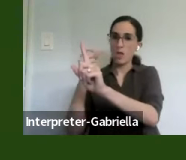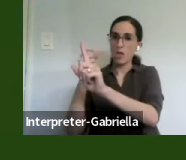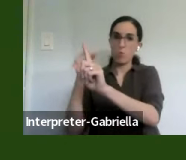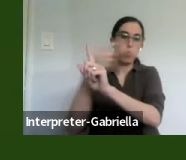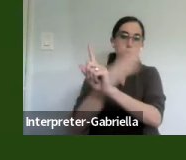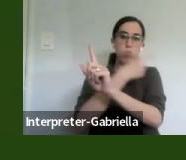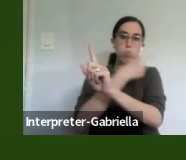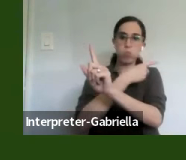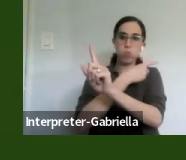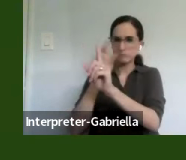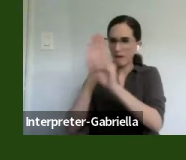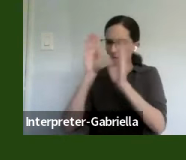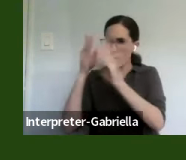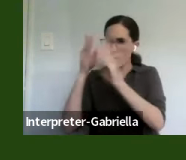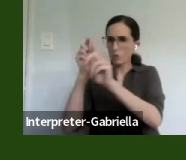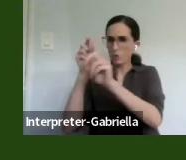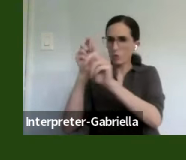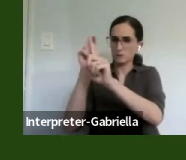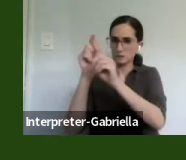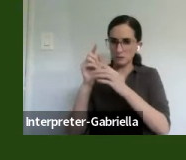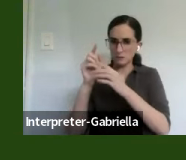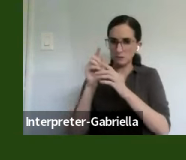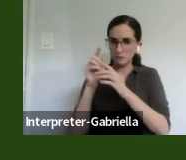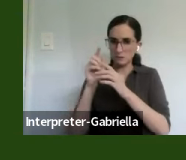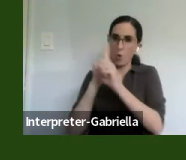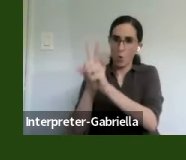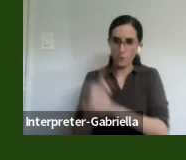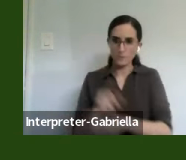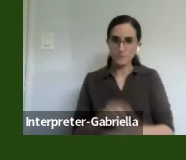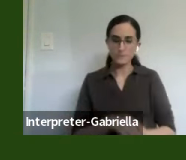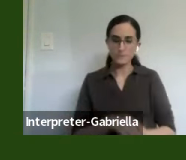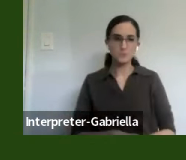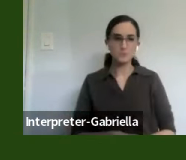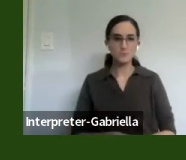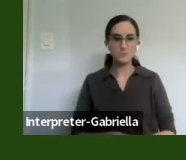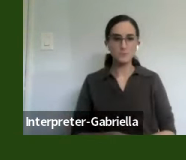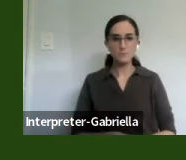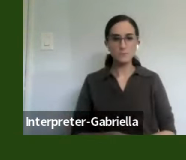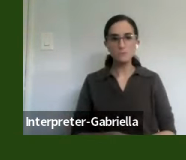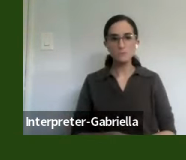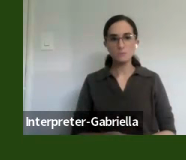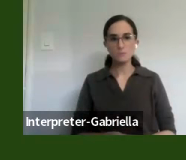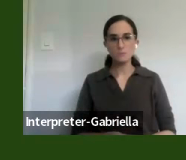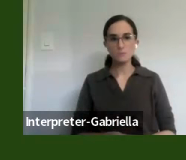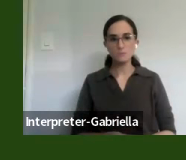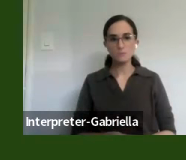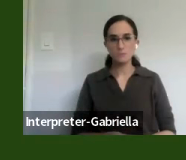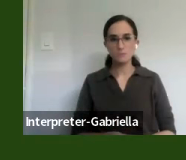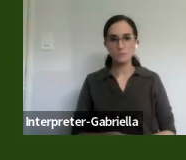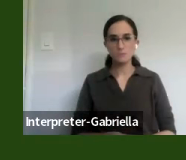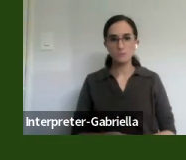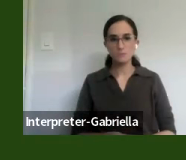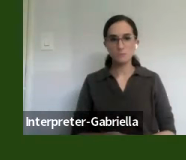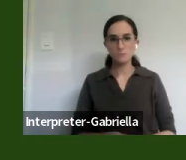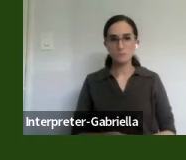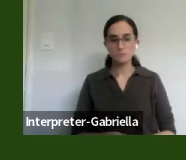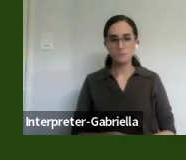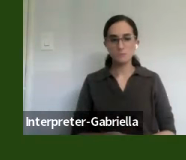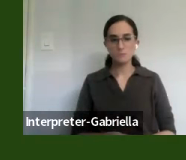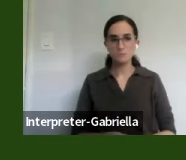entregable, o sea, lo que se va a entregar en forma concreta al final de esto, pero queremos que tengan en mente esto a medida